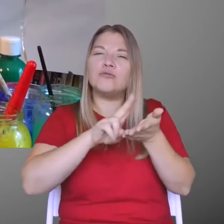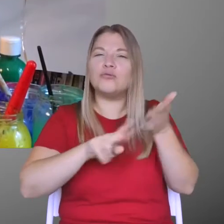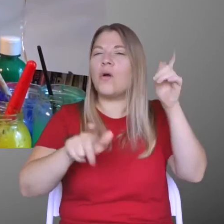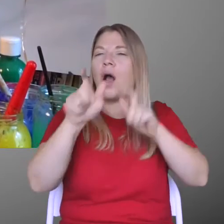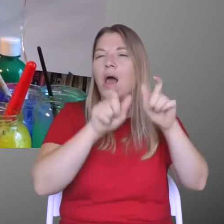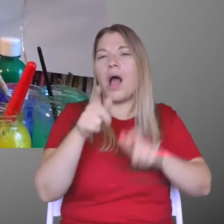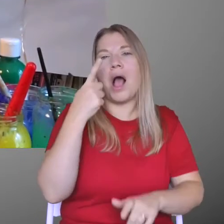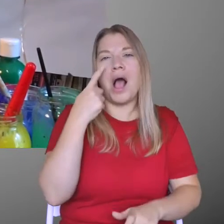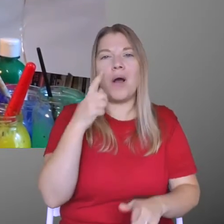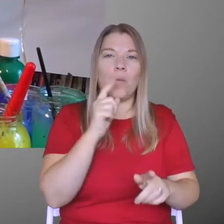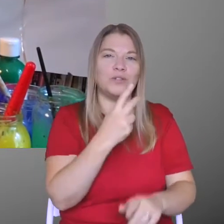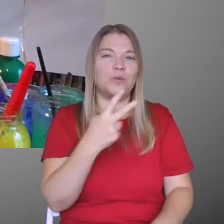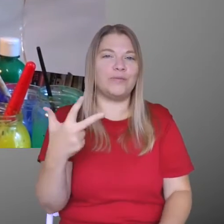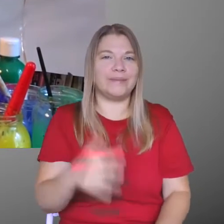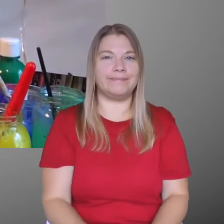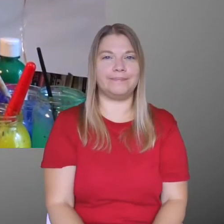1, 2, 3.